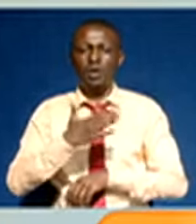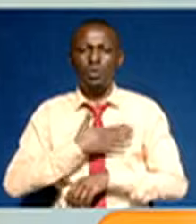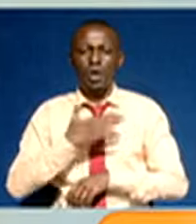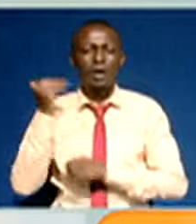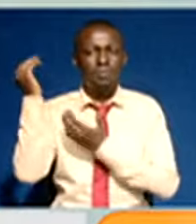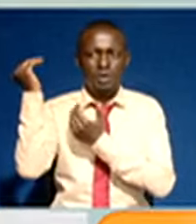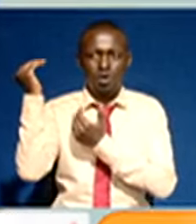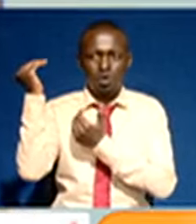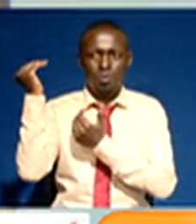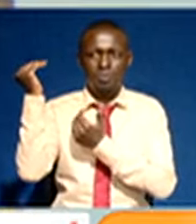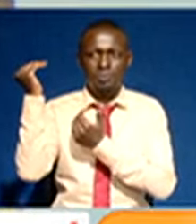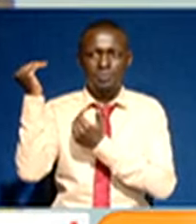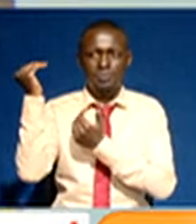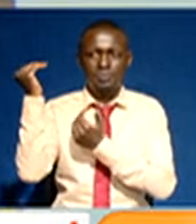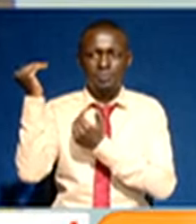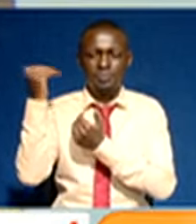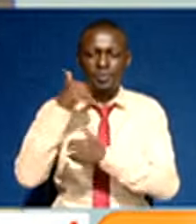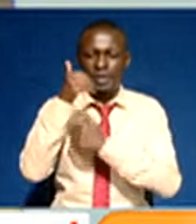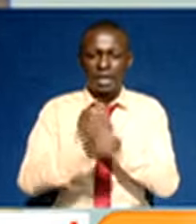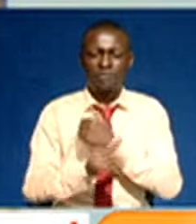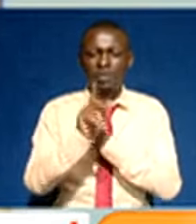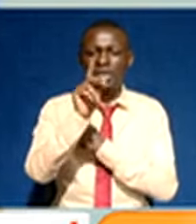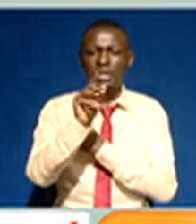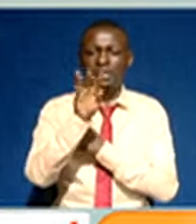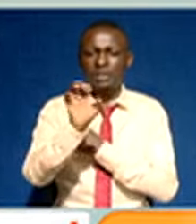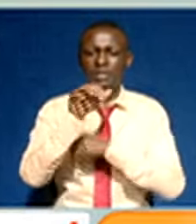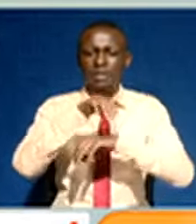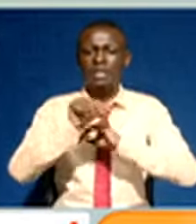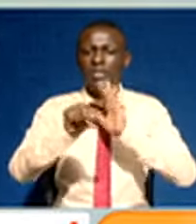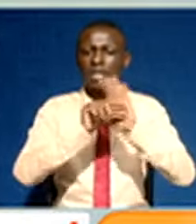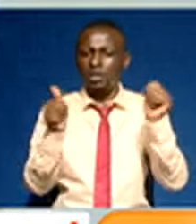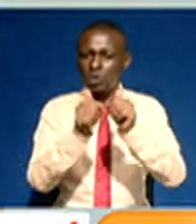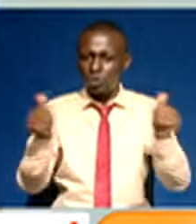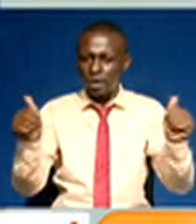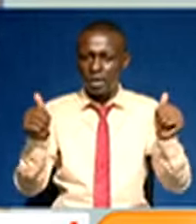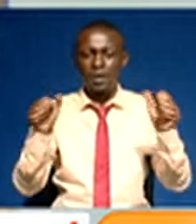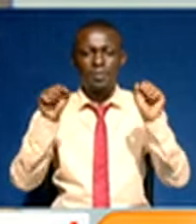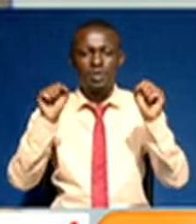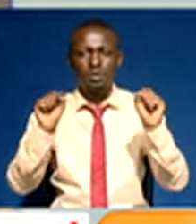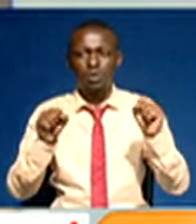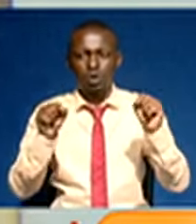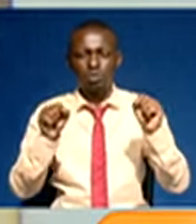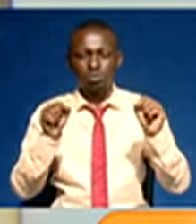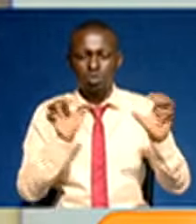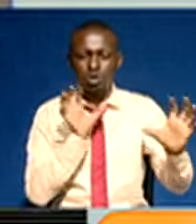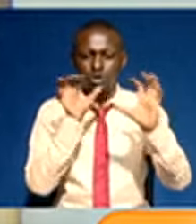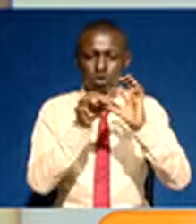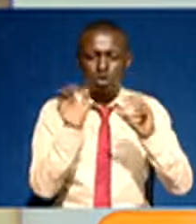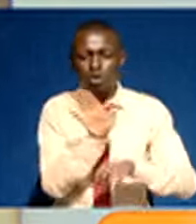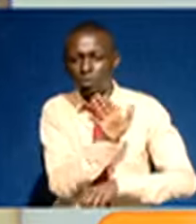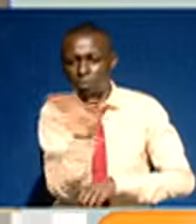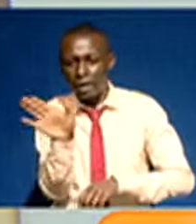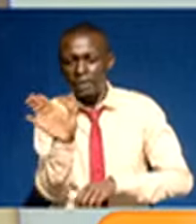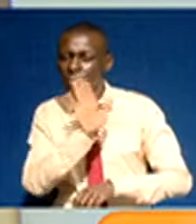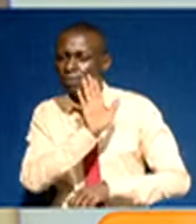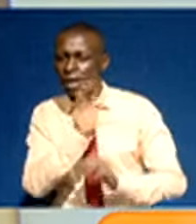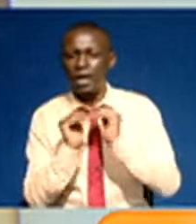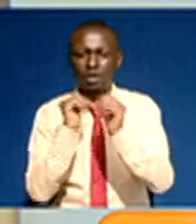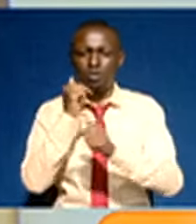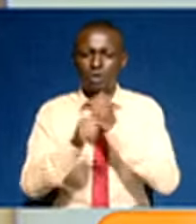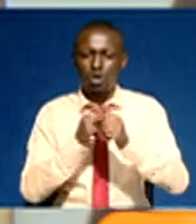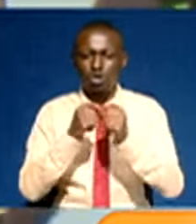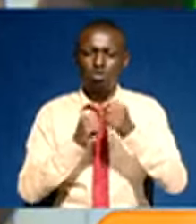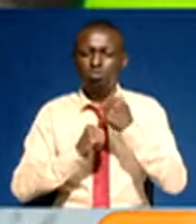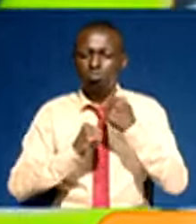ni kwamba kama kimataifa KCSE bora grade nzuri ni jioni hiyo branch yao ili na mimi niweze kuendelea kimasomo